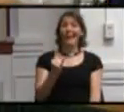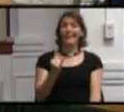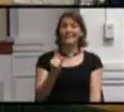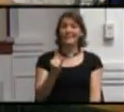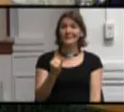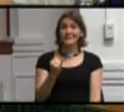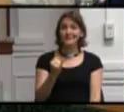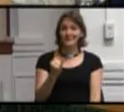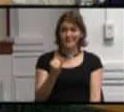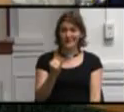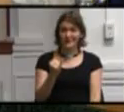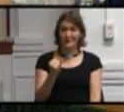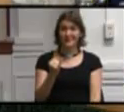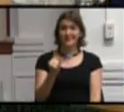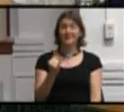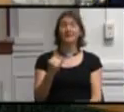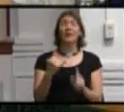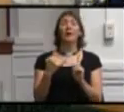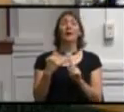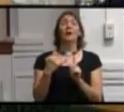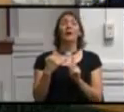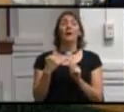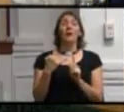the agenda besides